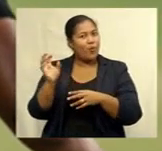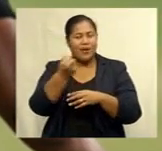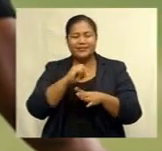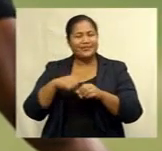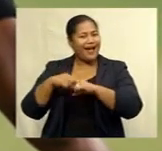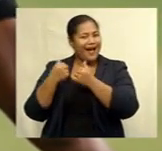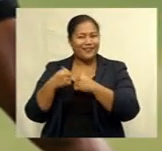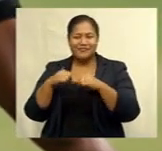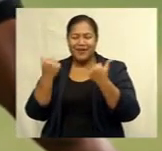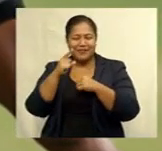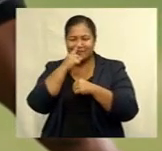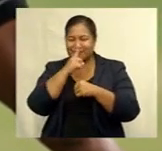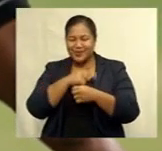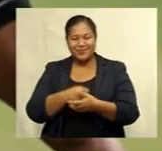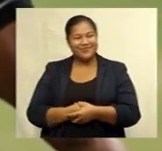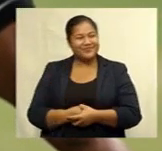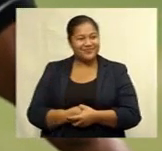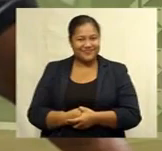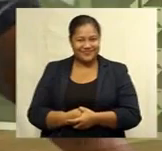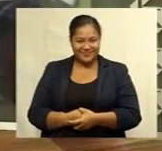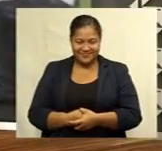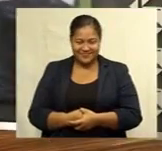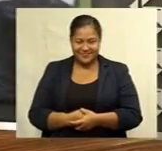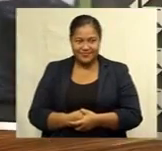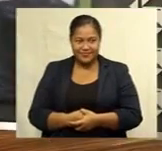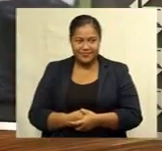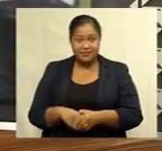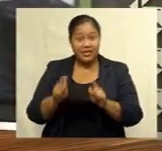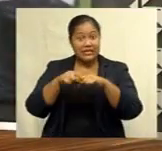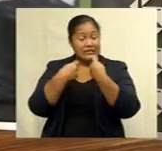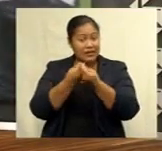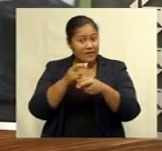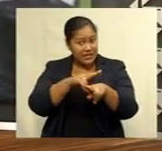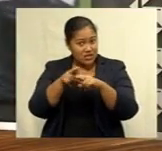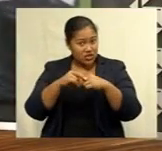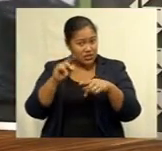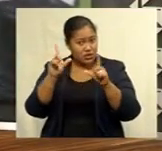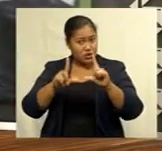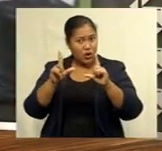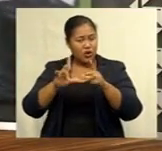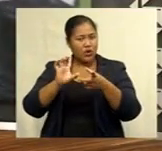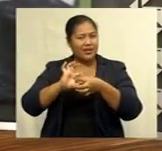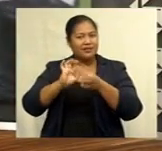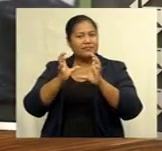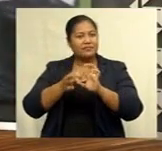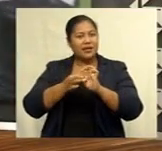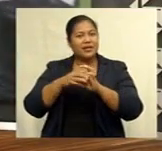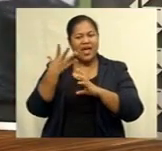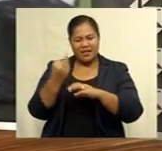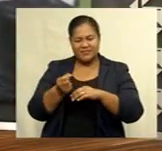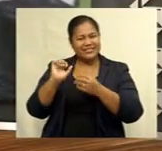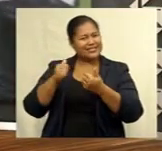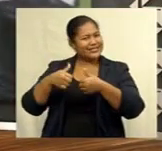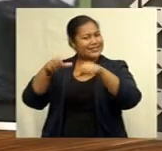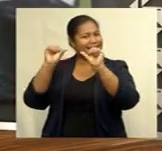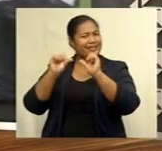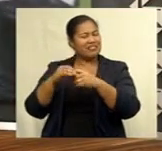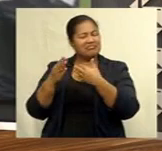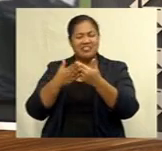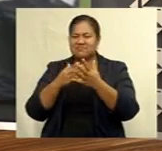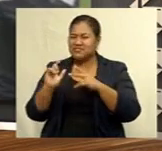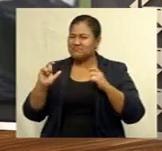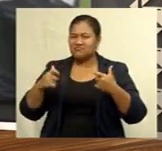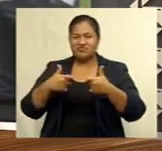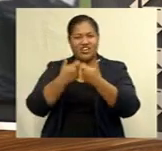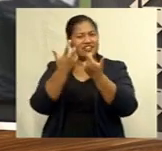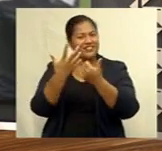many. Aquila Dama, FBC Sports. Team Fiji's Tokyo Olympics outing has been hailed a success. Despite the challenges